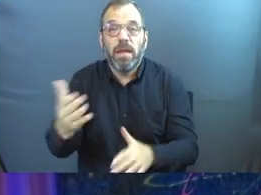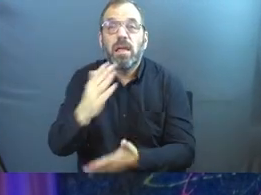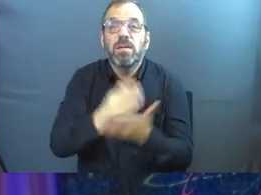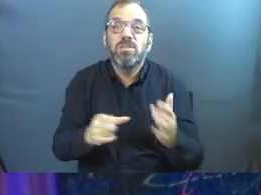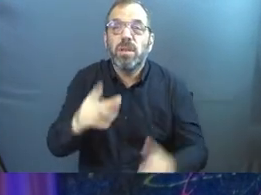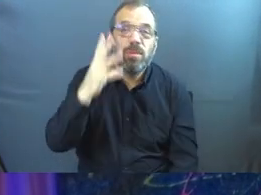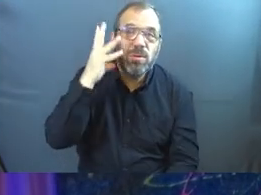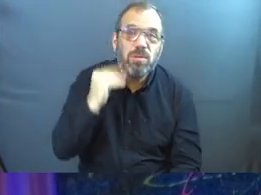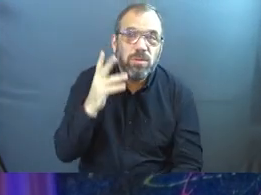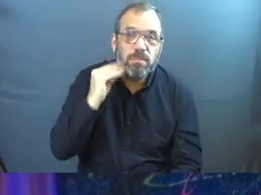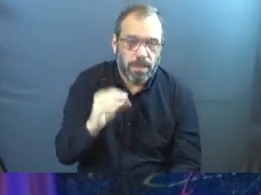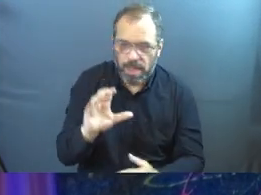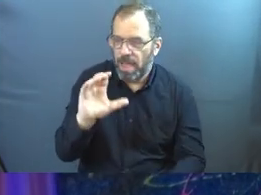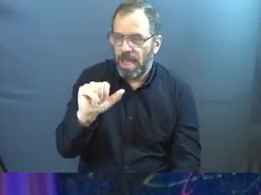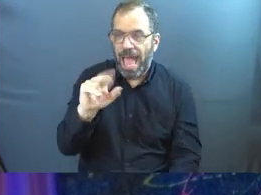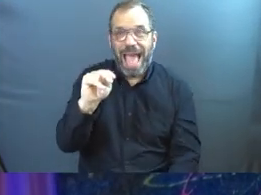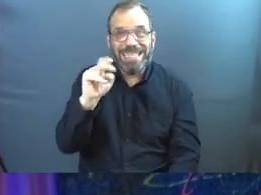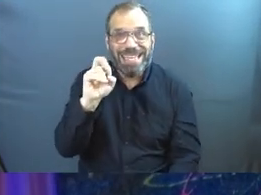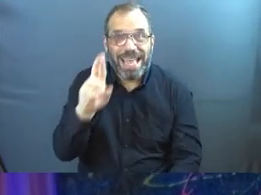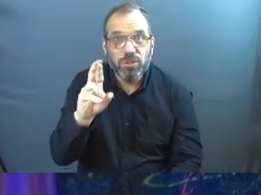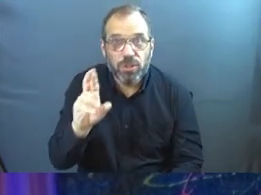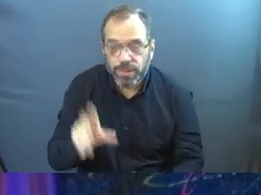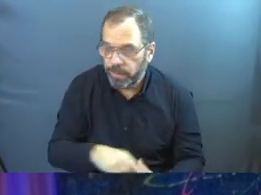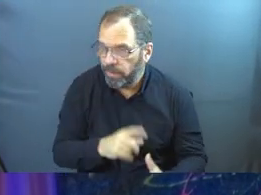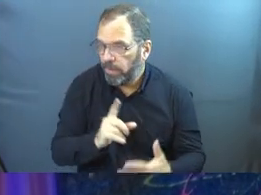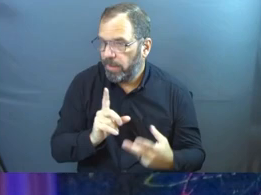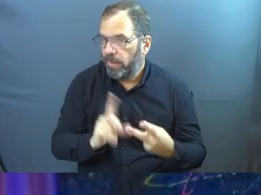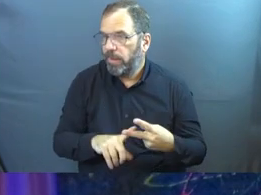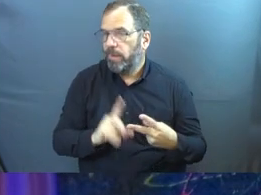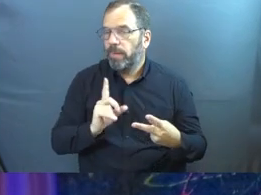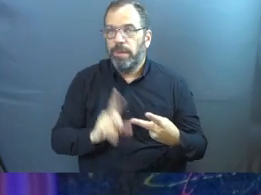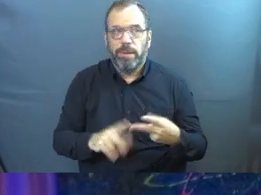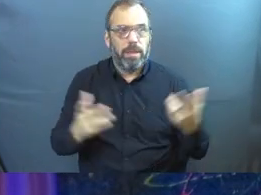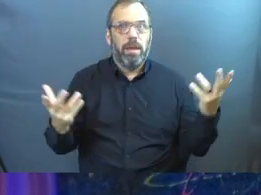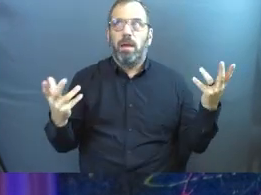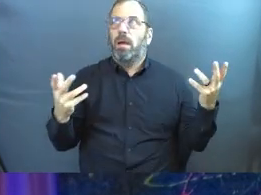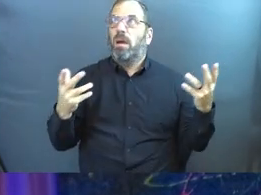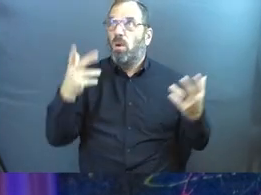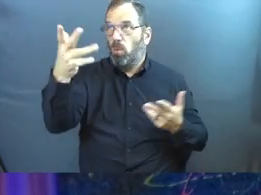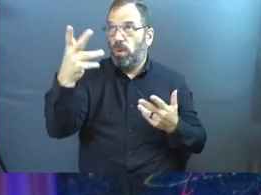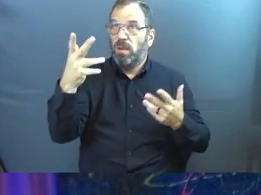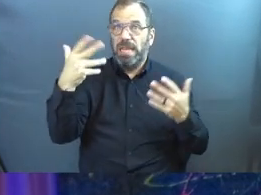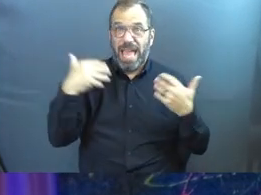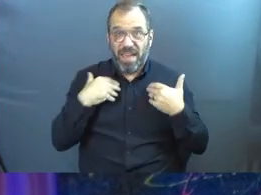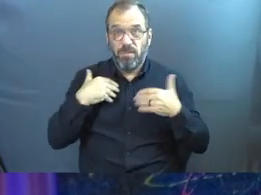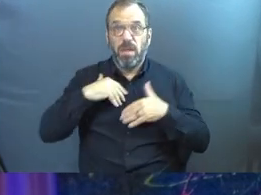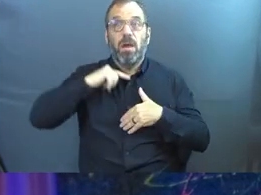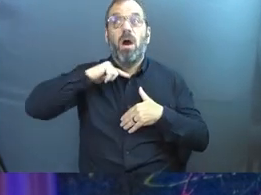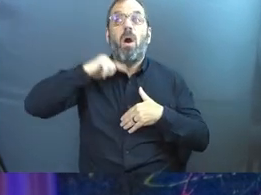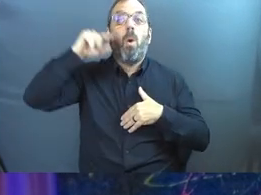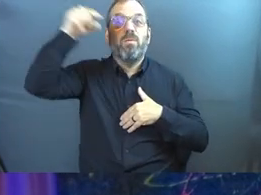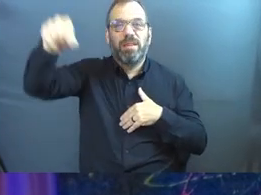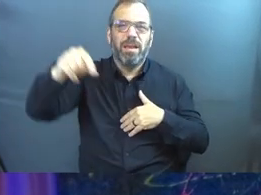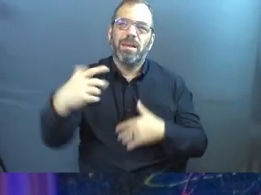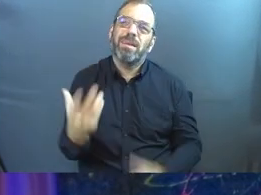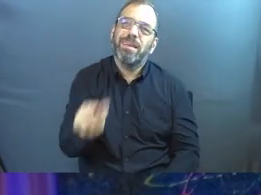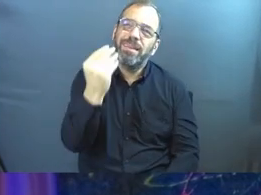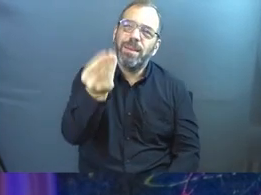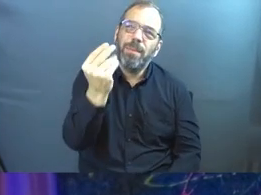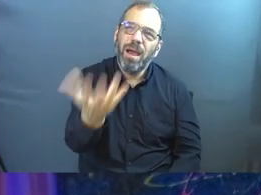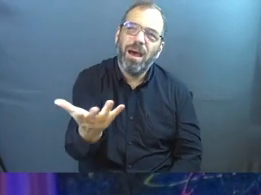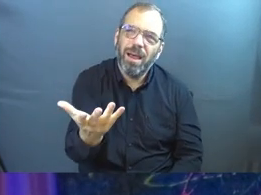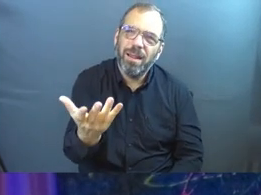Some of you are facing down a cancer diagnosis today, and you're like, will he catch me on the other side? Come on, somebody.